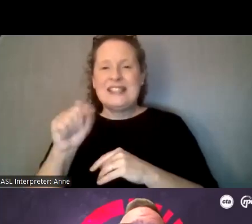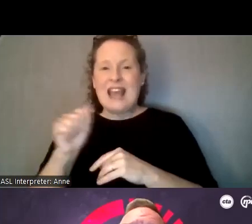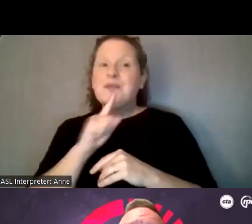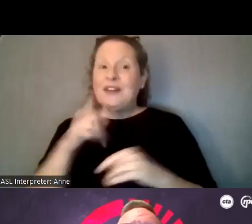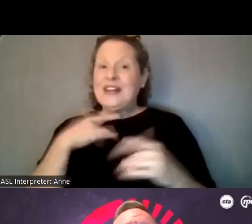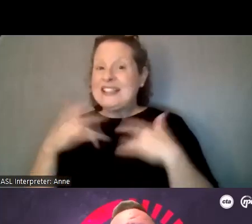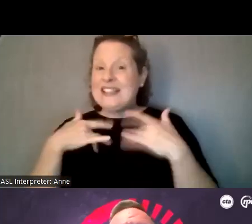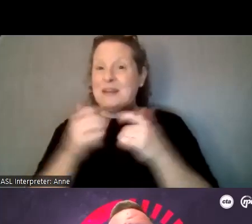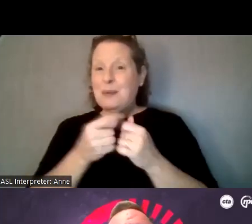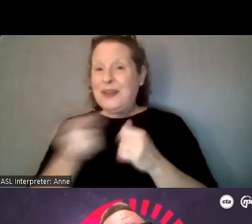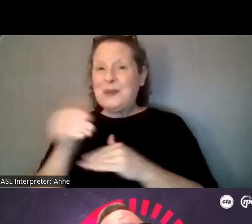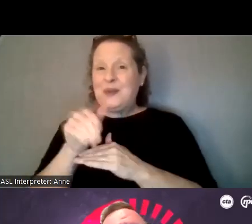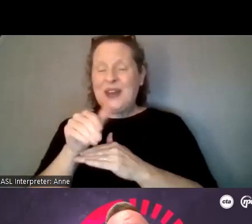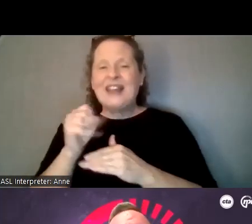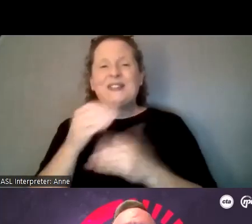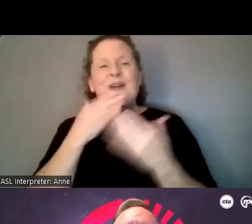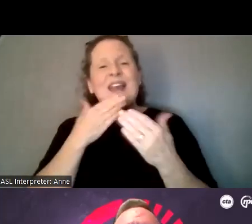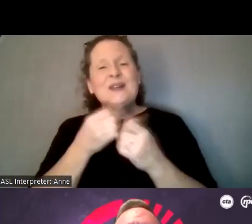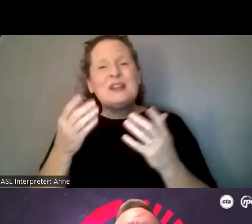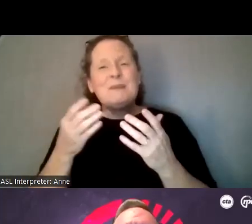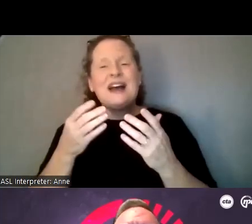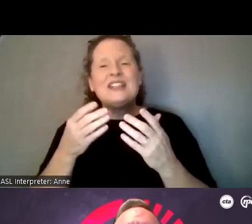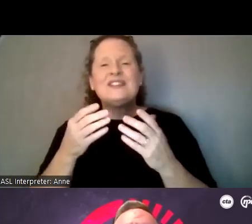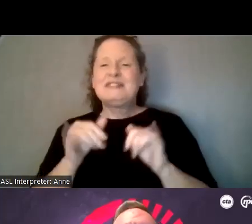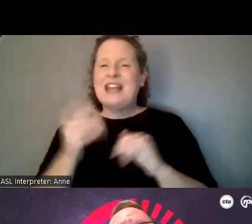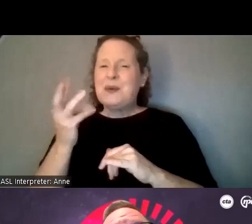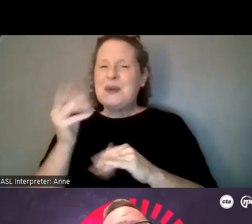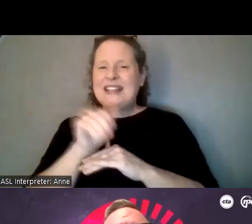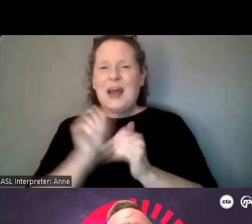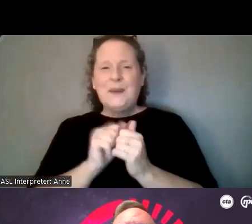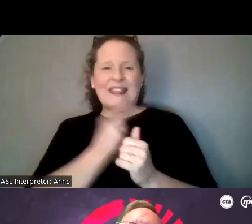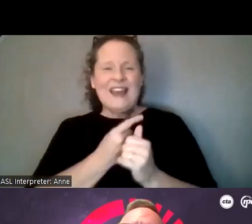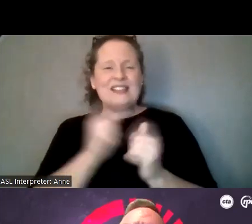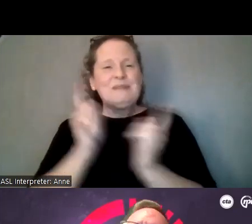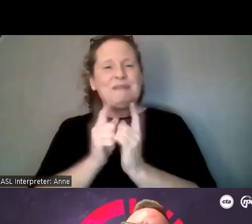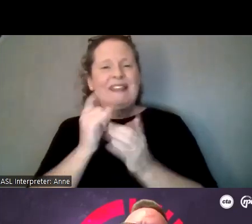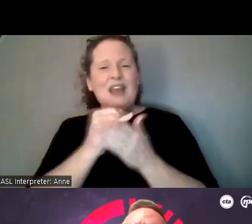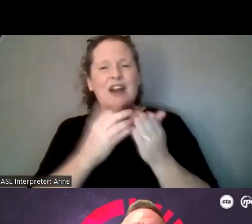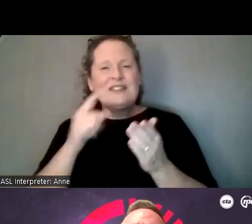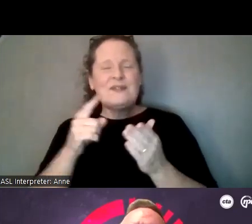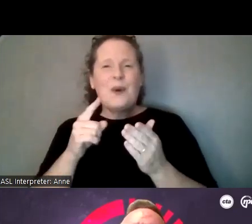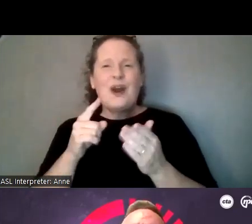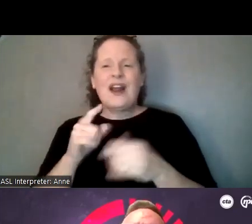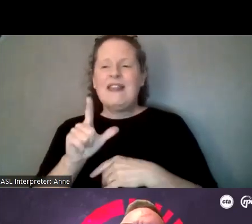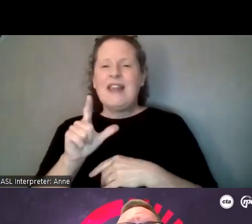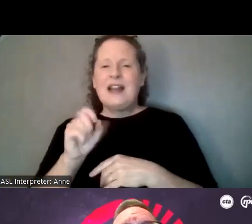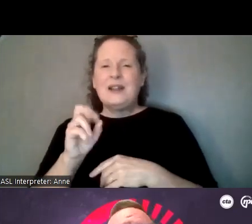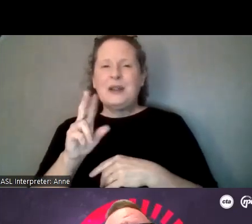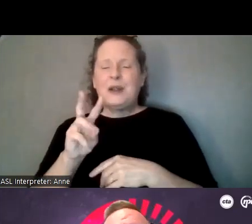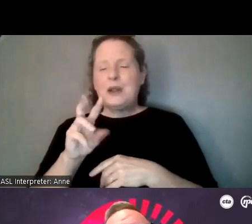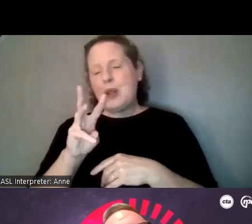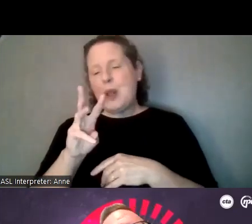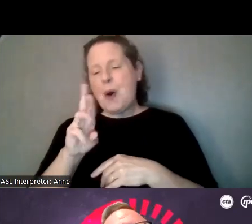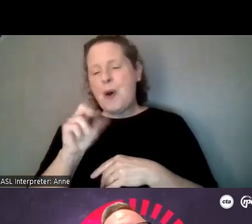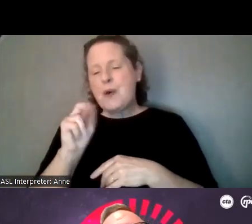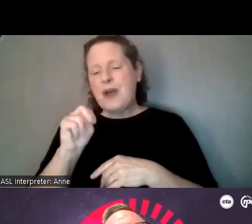with you tonight. So thank you very much for spending your Wednesday night with us to meet the artists for the Lawrence and Argyle stations. Before